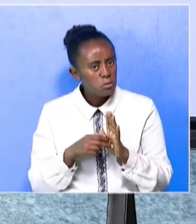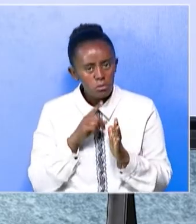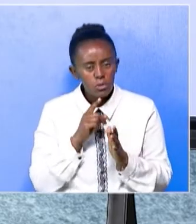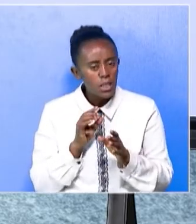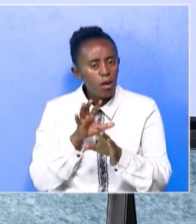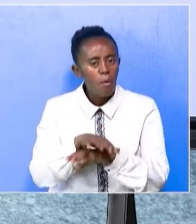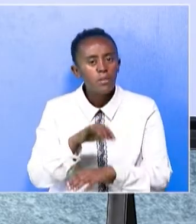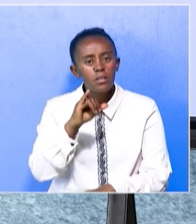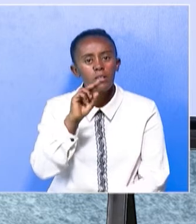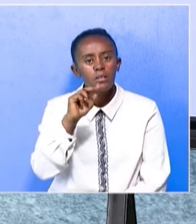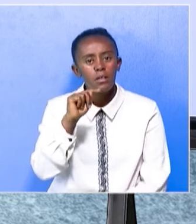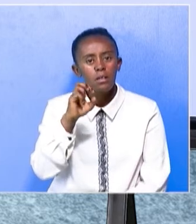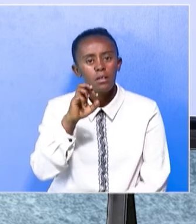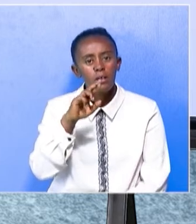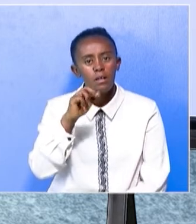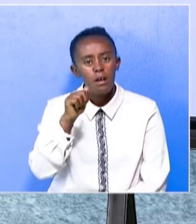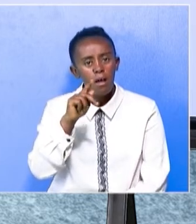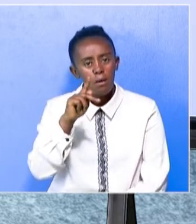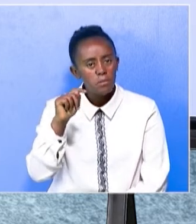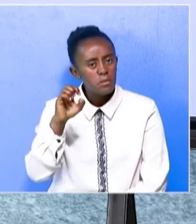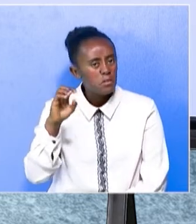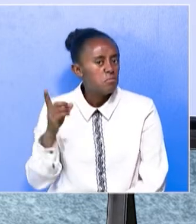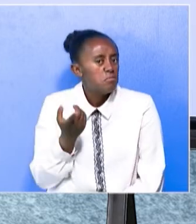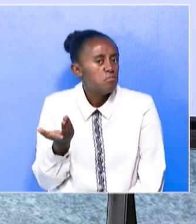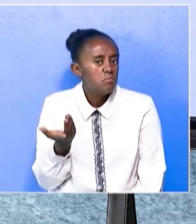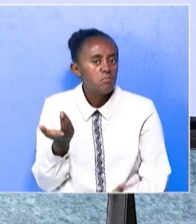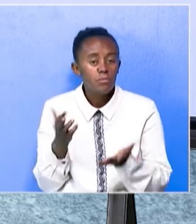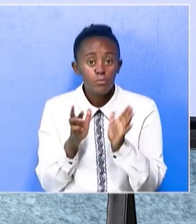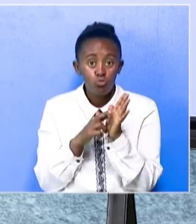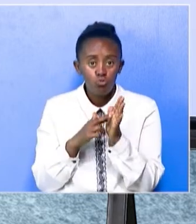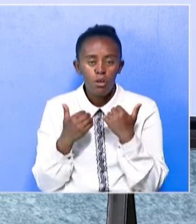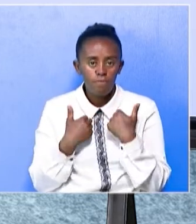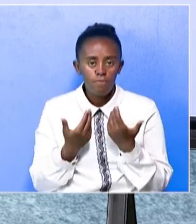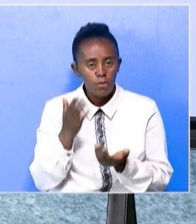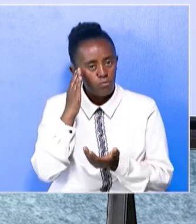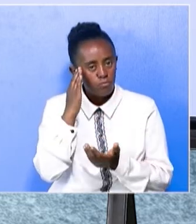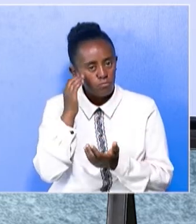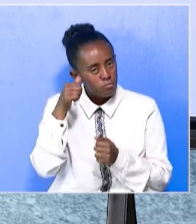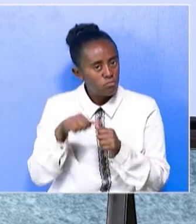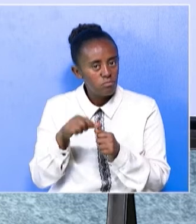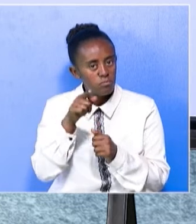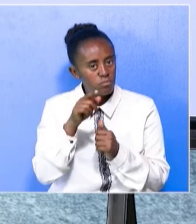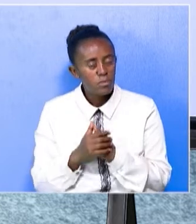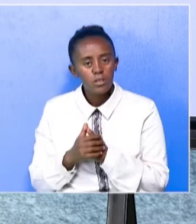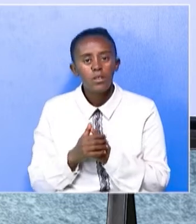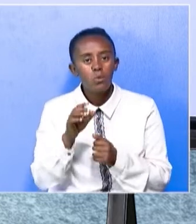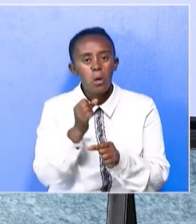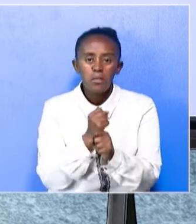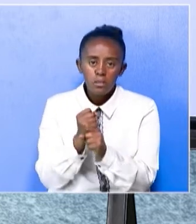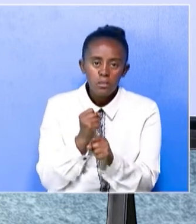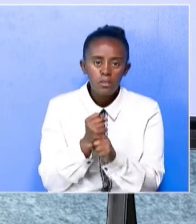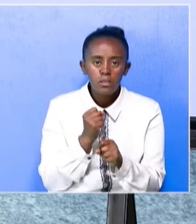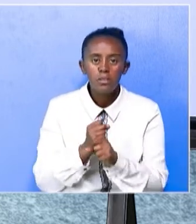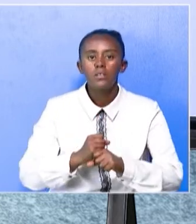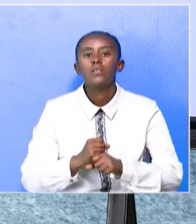interrupted actions? There are some rules that you have to keep while you are performing